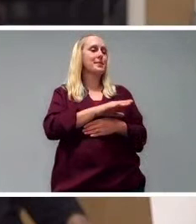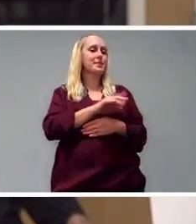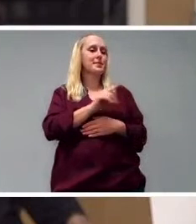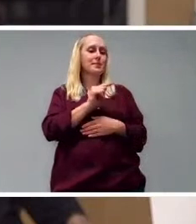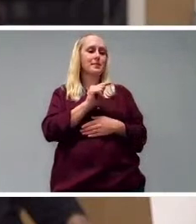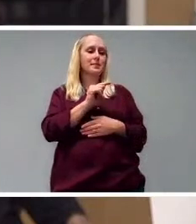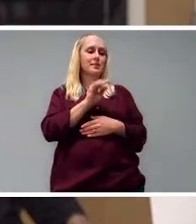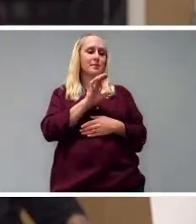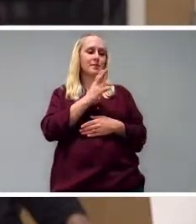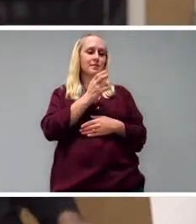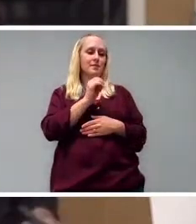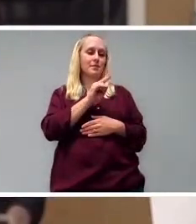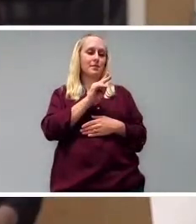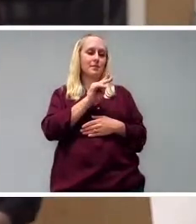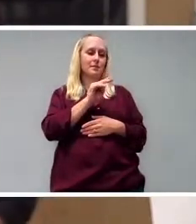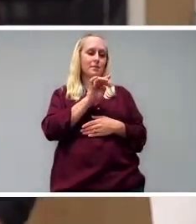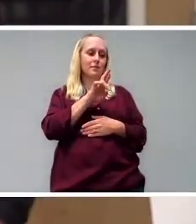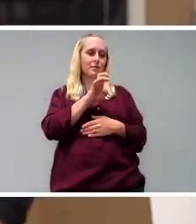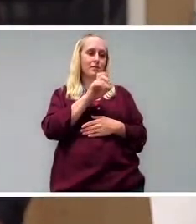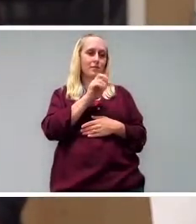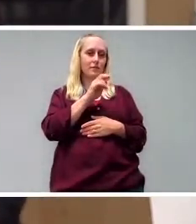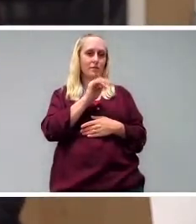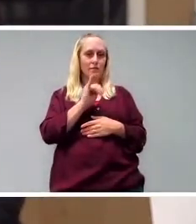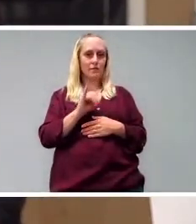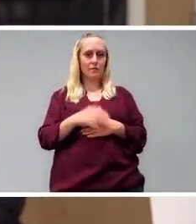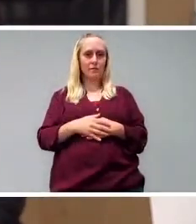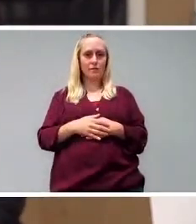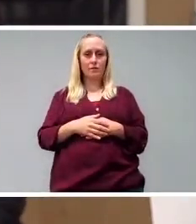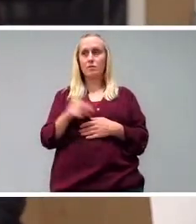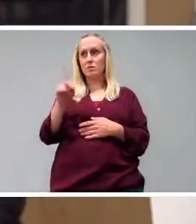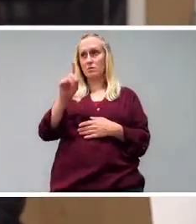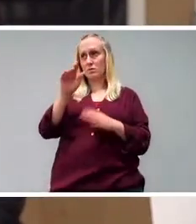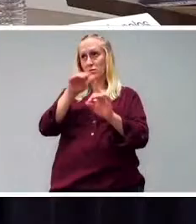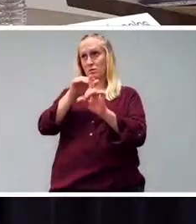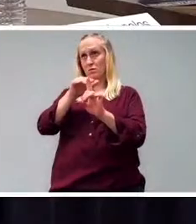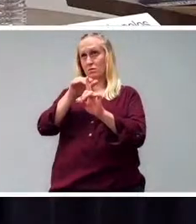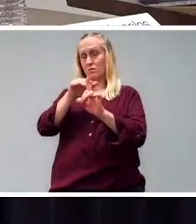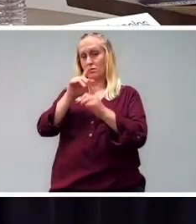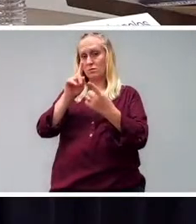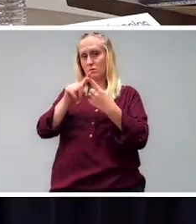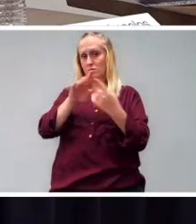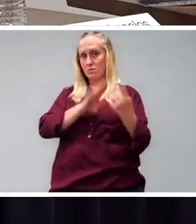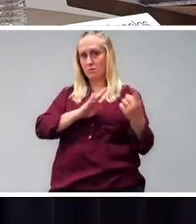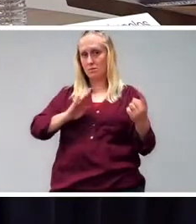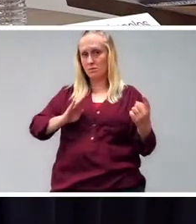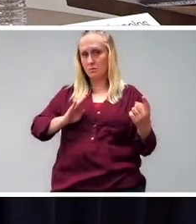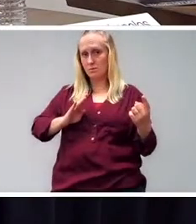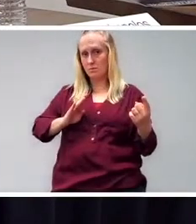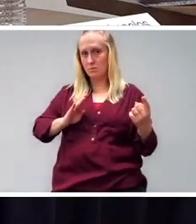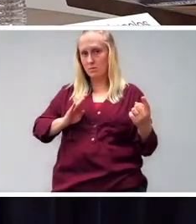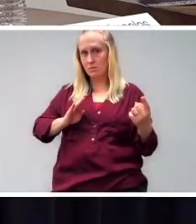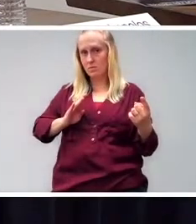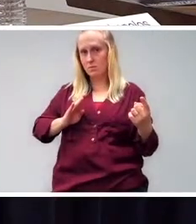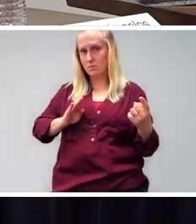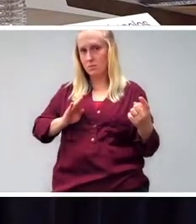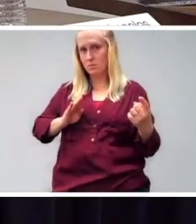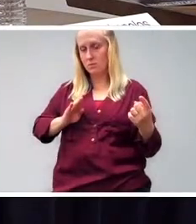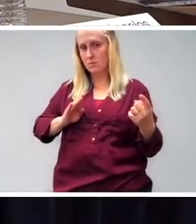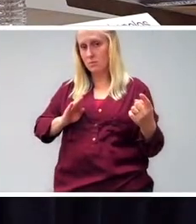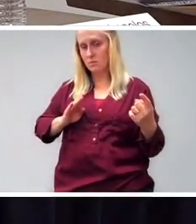there a question? Just a reminder to the board that this is a draft document that you see before you, so all